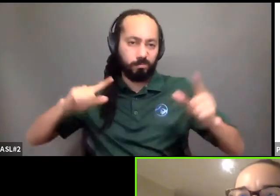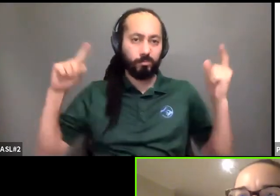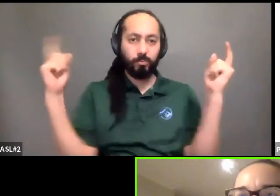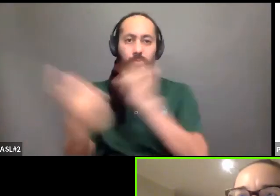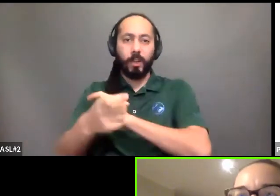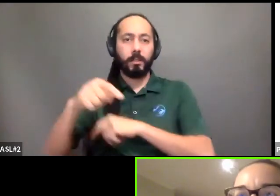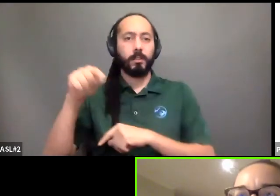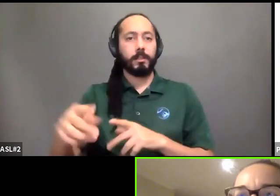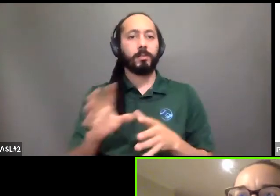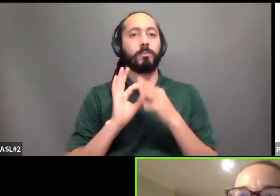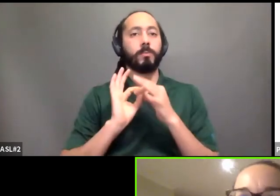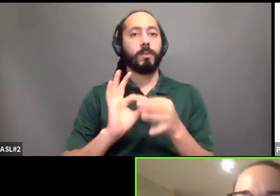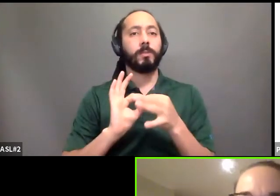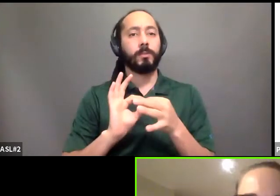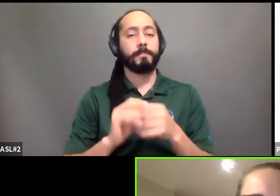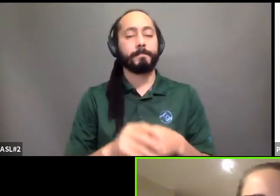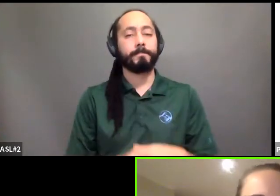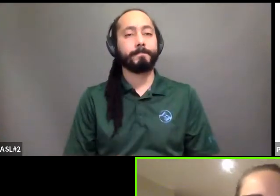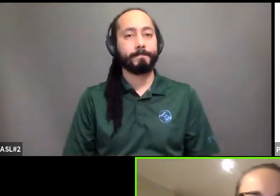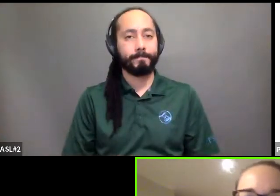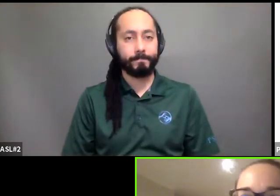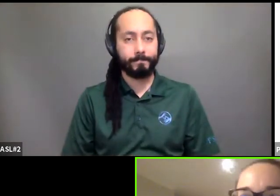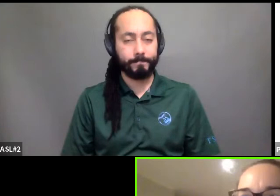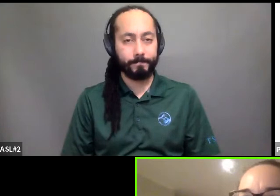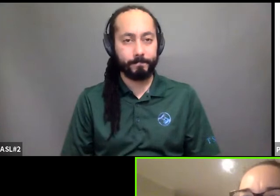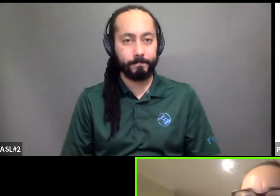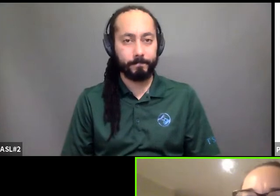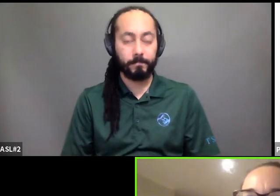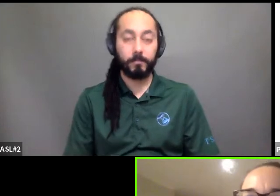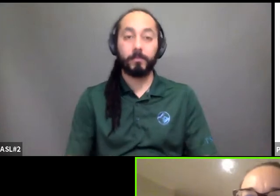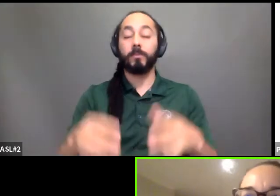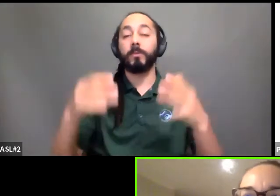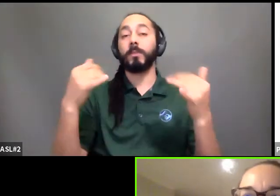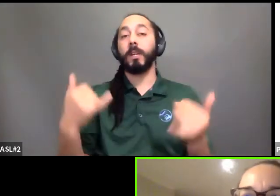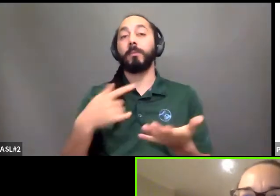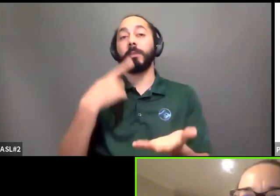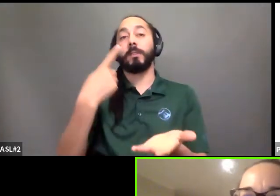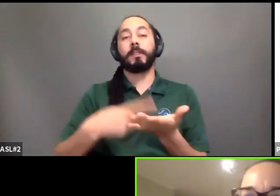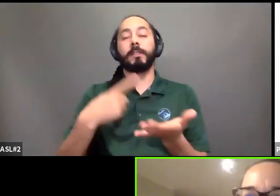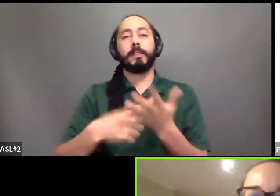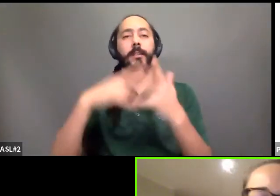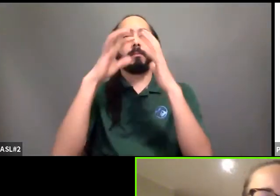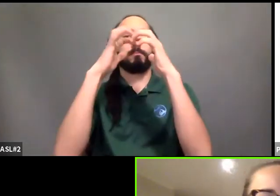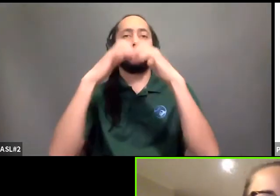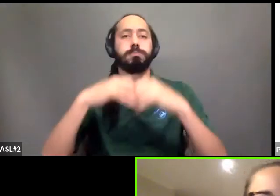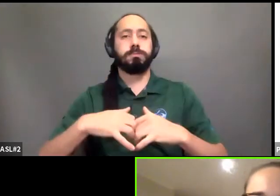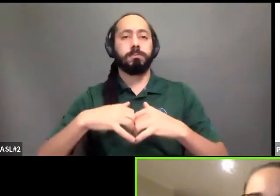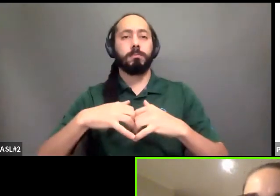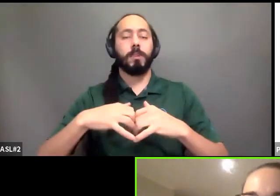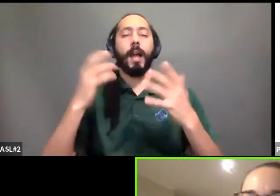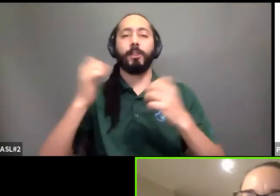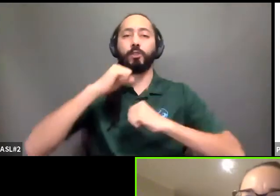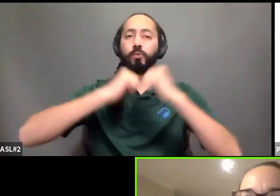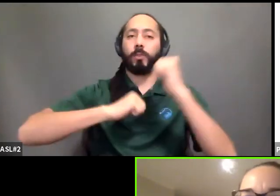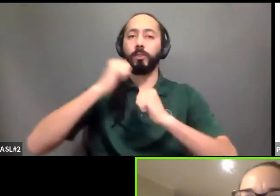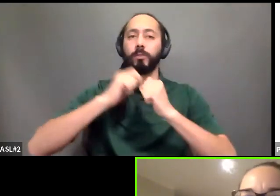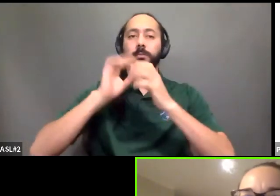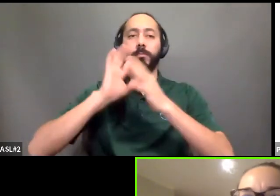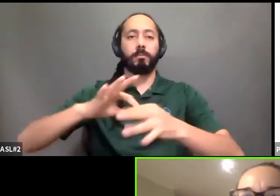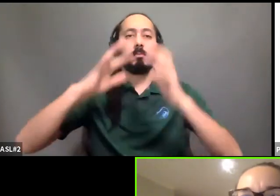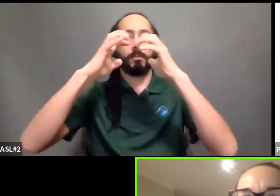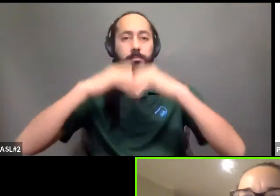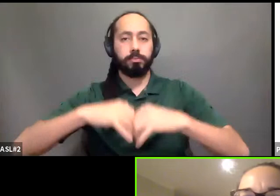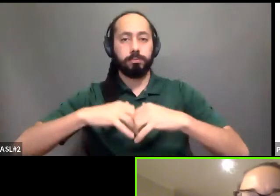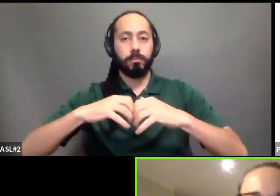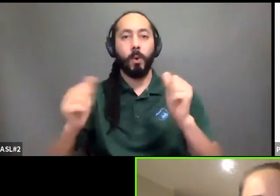relationship. Tonight, we're talking about infrastructures of abolition with Ruthie Gilmore Wilson and Winona LaDuke.